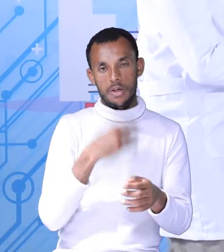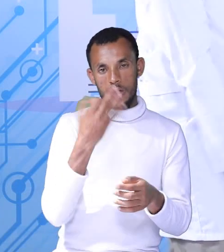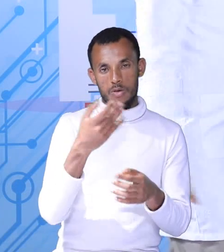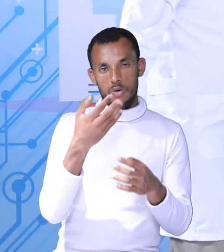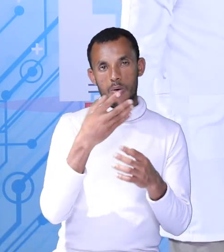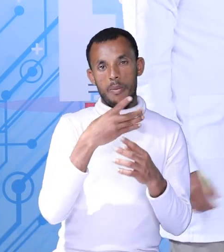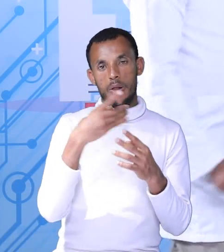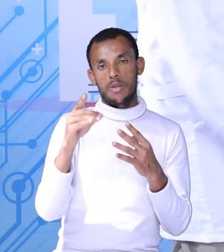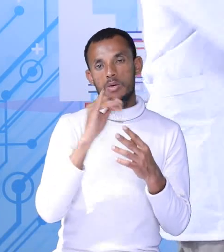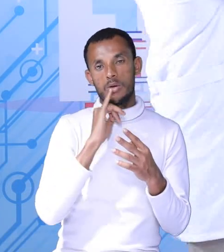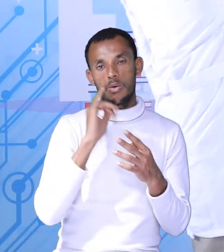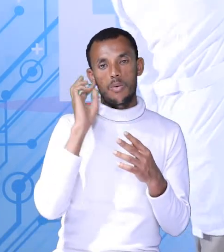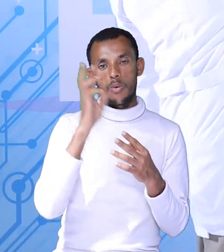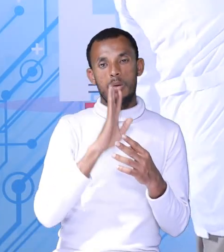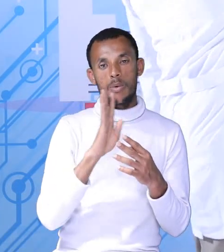the magnitude of the vector will be